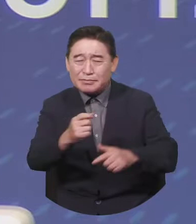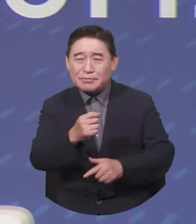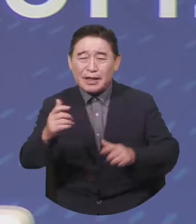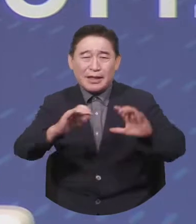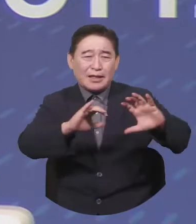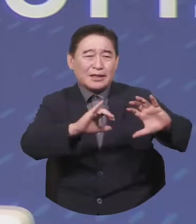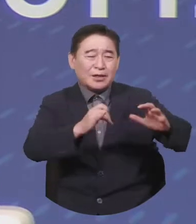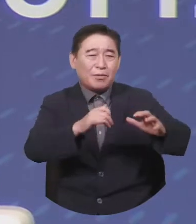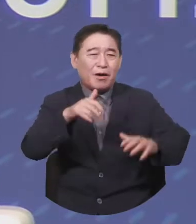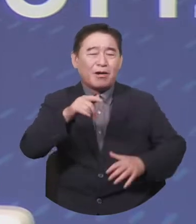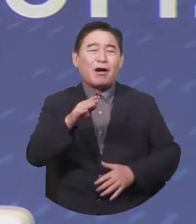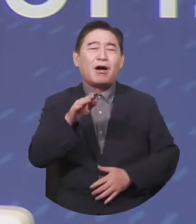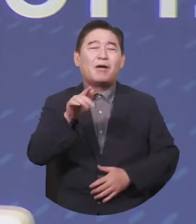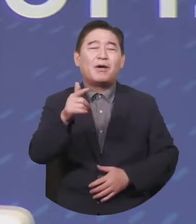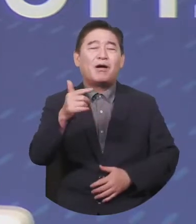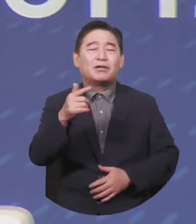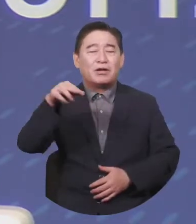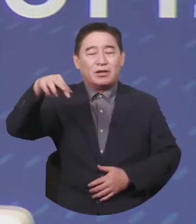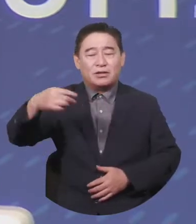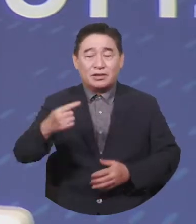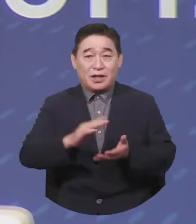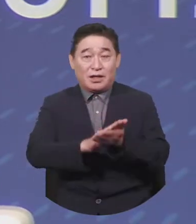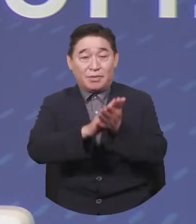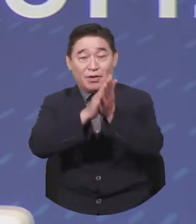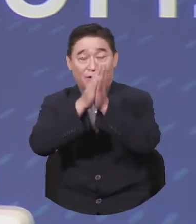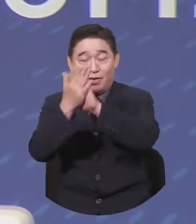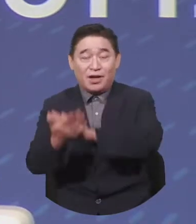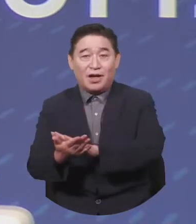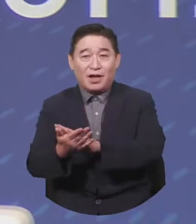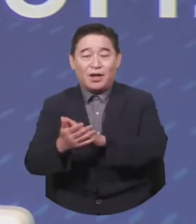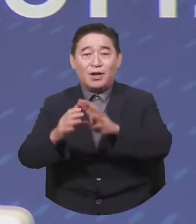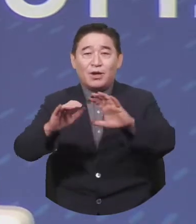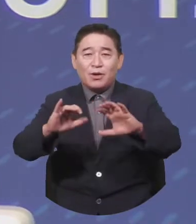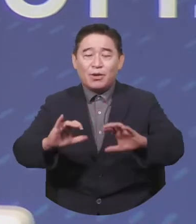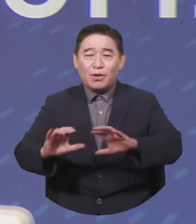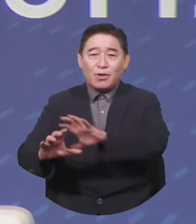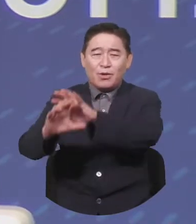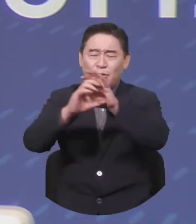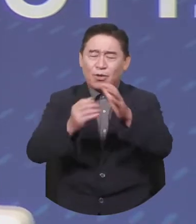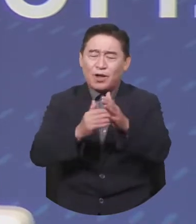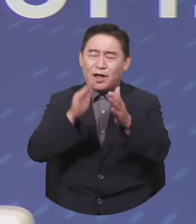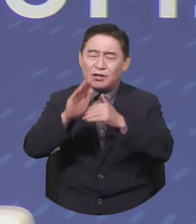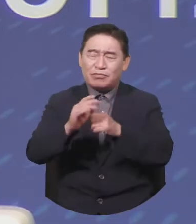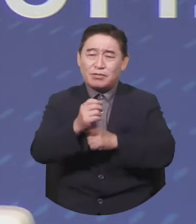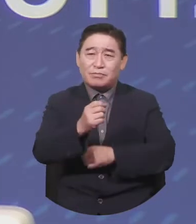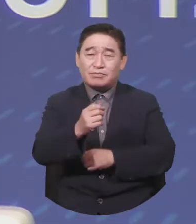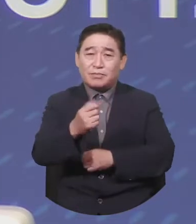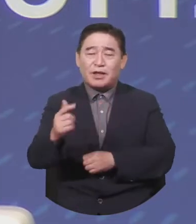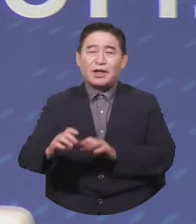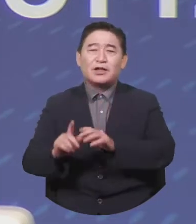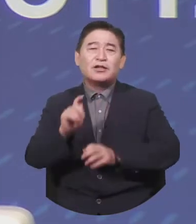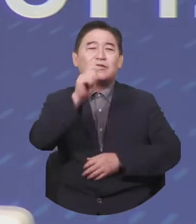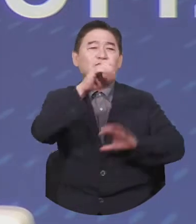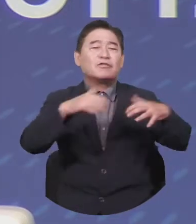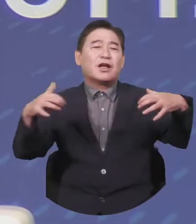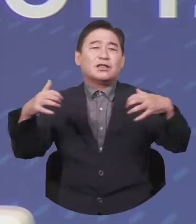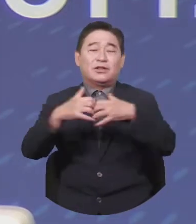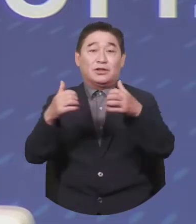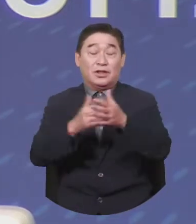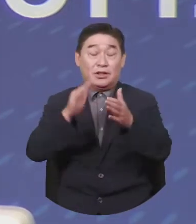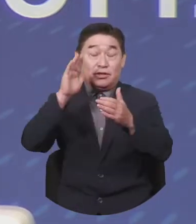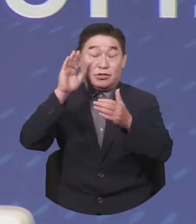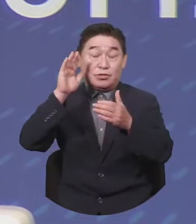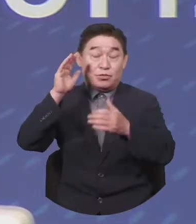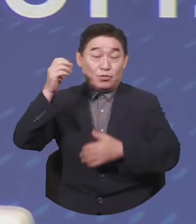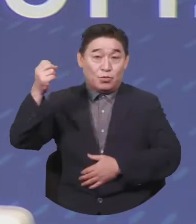the COVID-19, the pandemic, and also, war in Ukraine. I think the degenerated some of the pricing mechanism